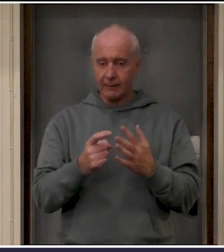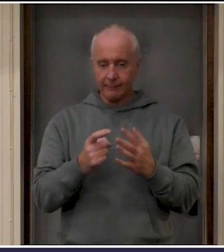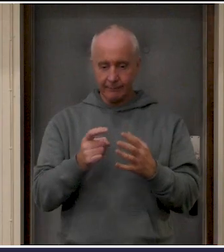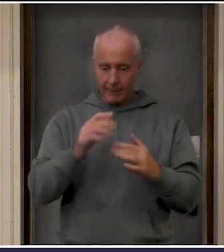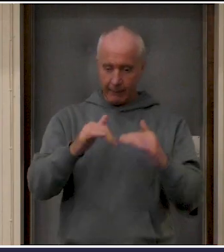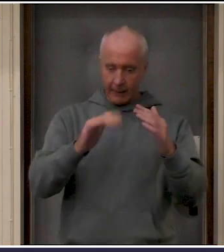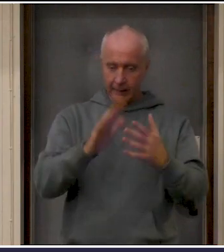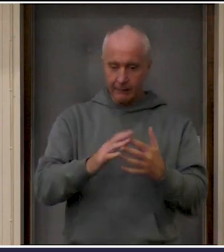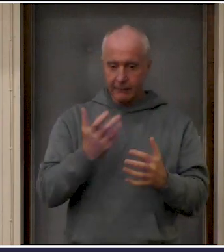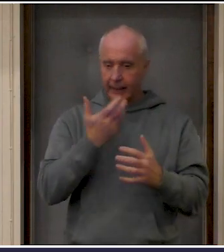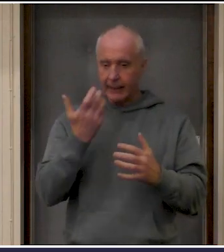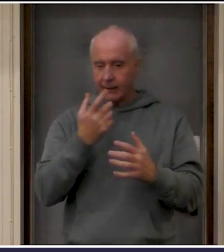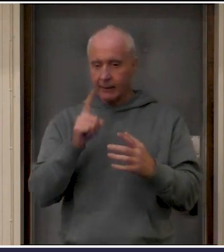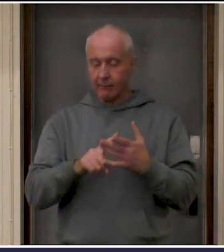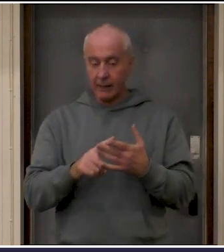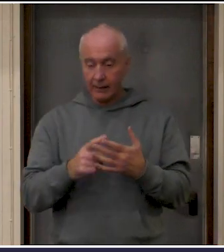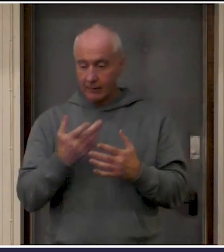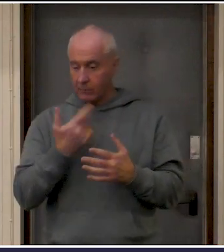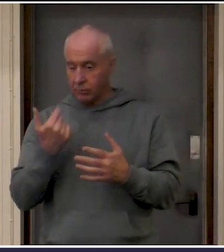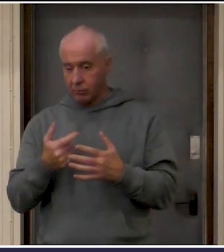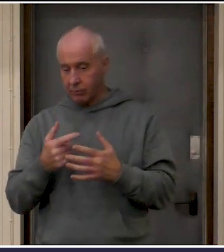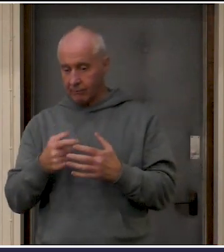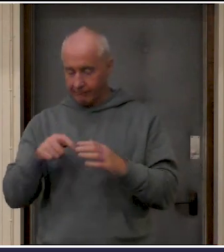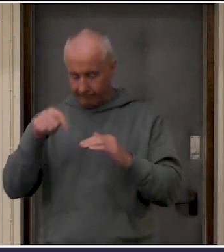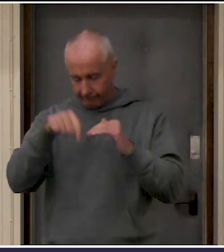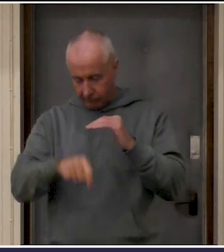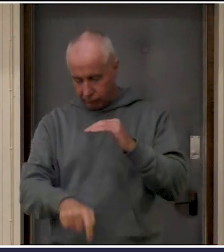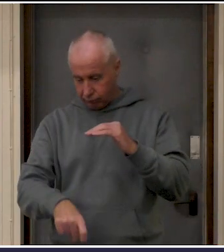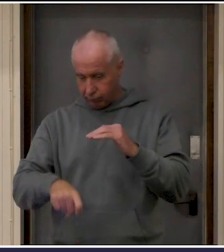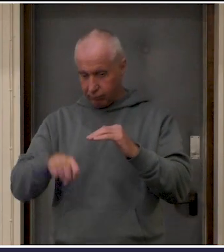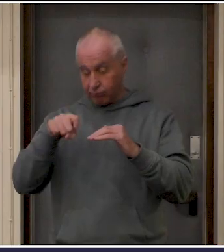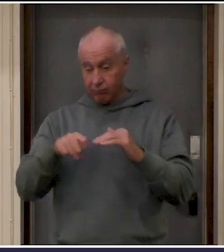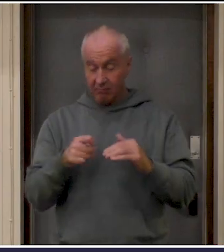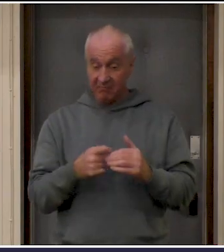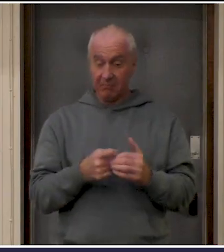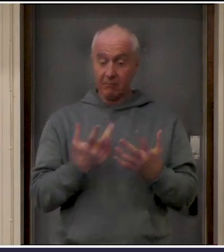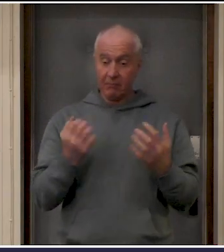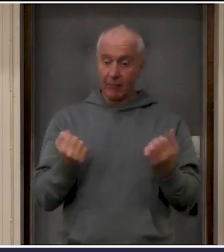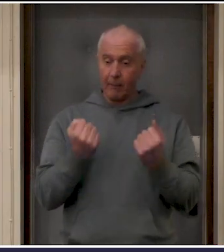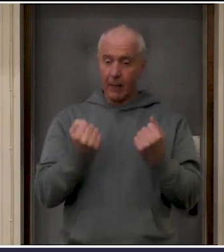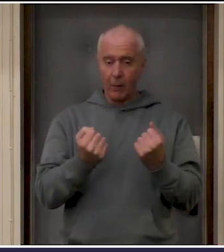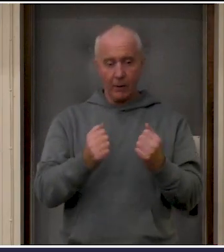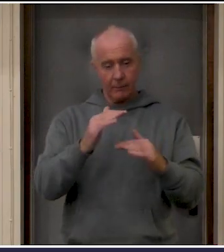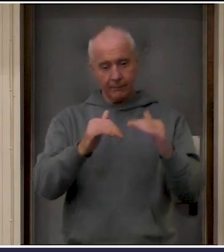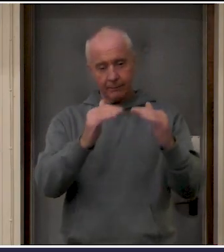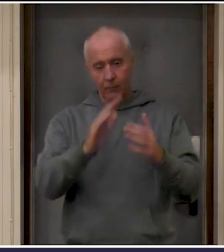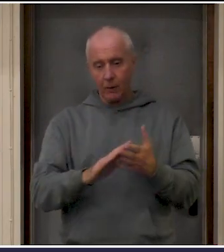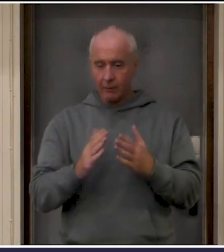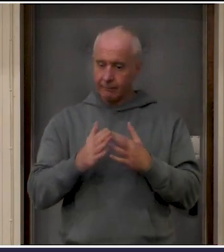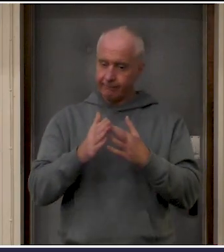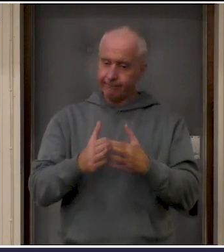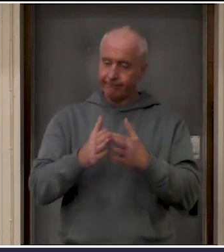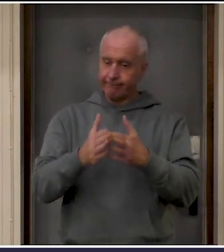continuous supply of fossil fuels required for the non-nuclear power plant. This power plant, traveling the oceans and